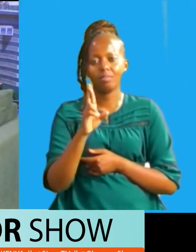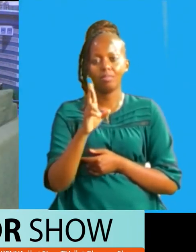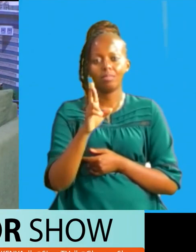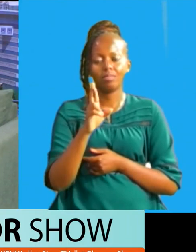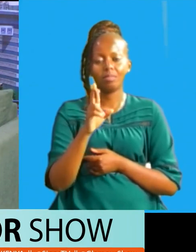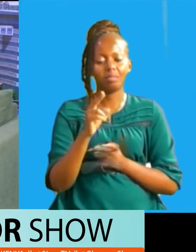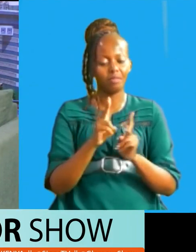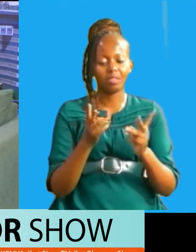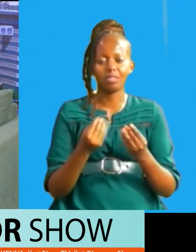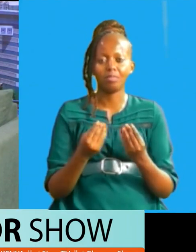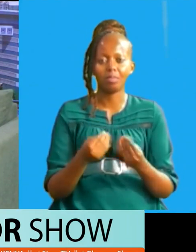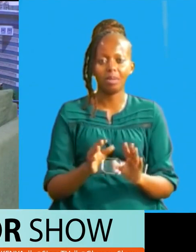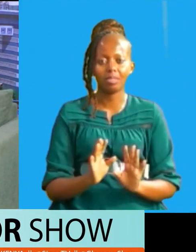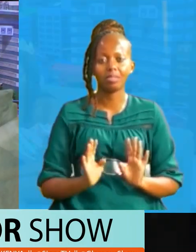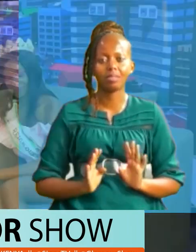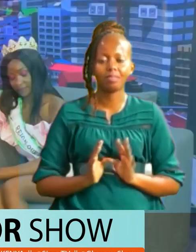simple.